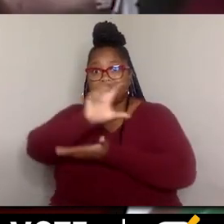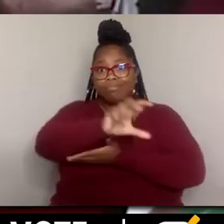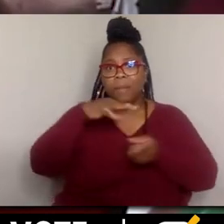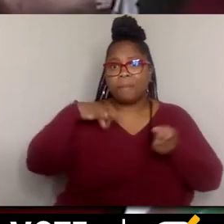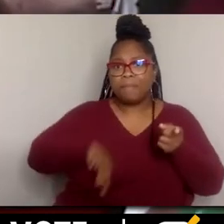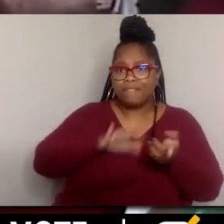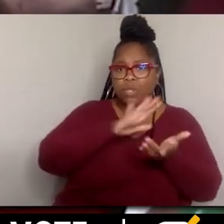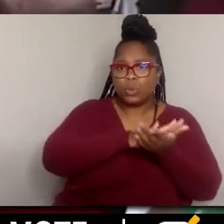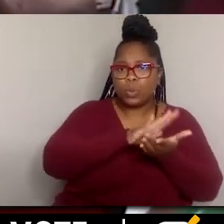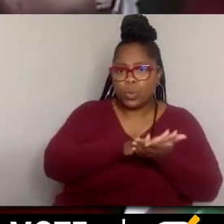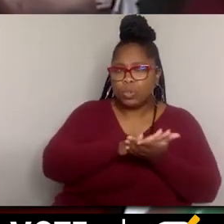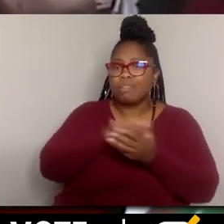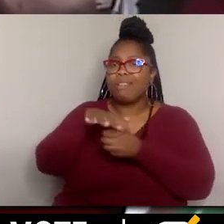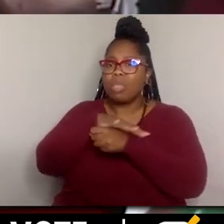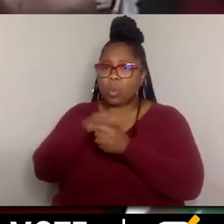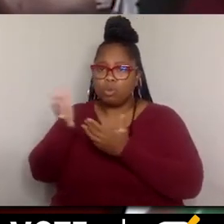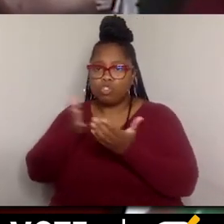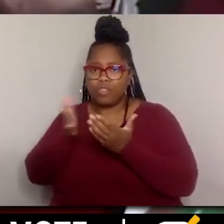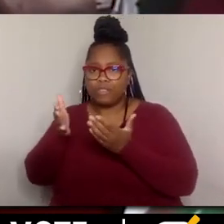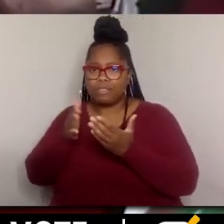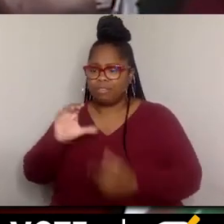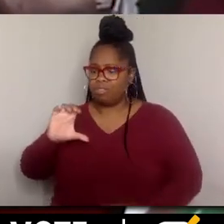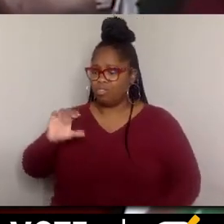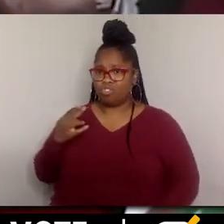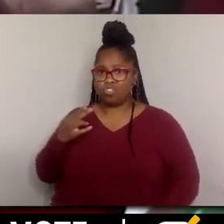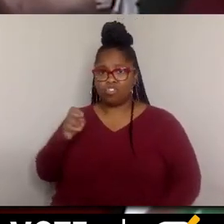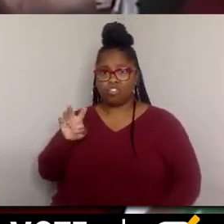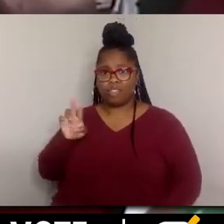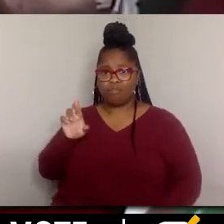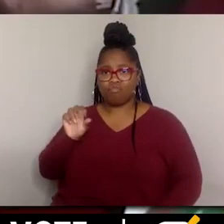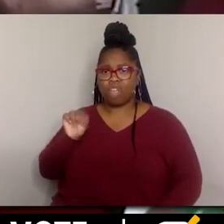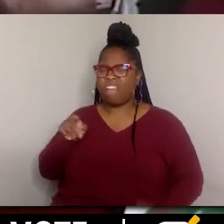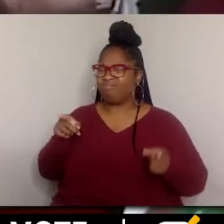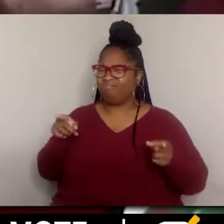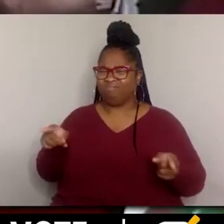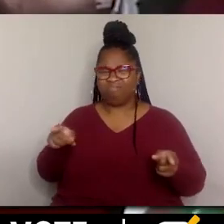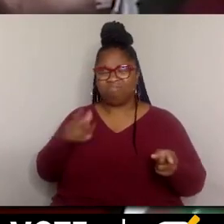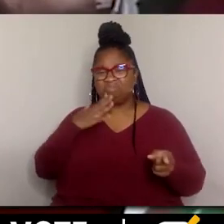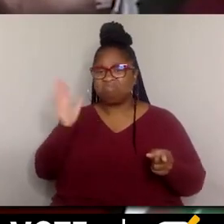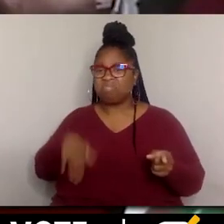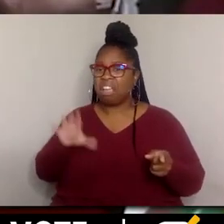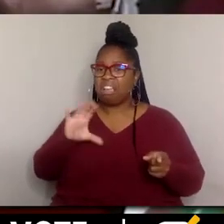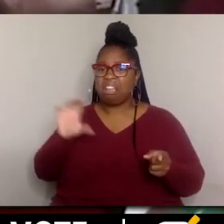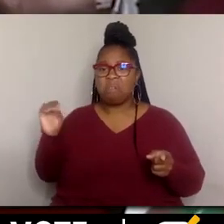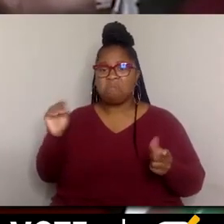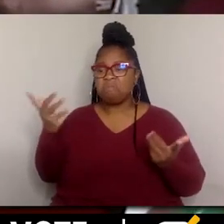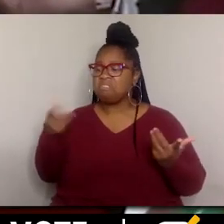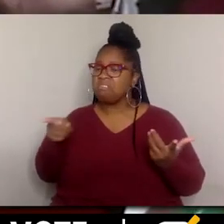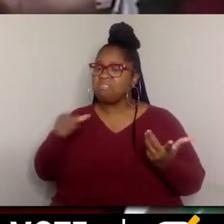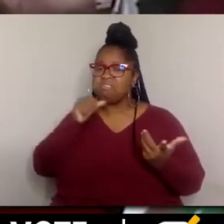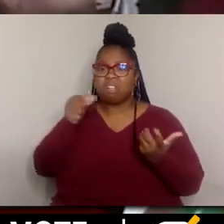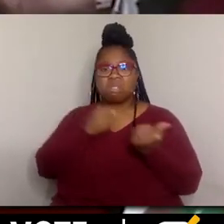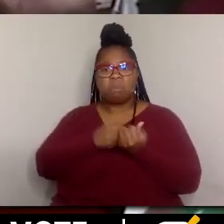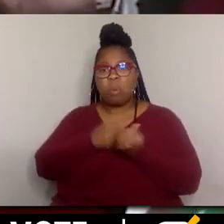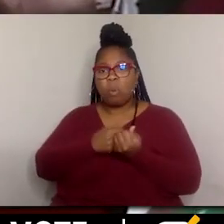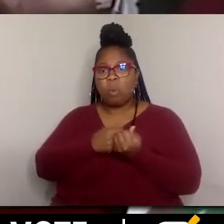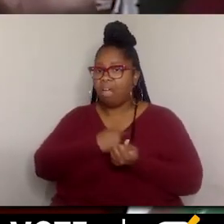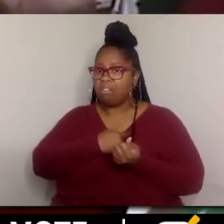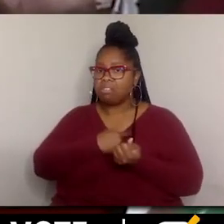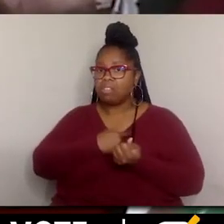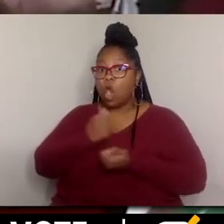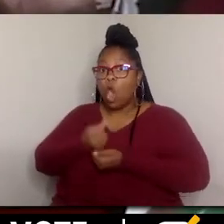services. Chevron is a bad actor all around. Besides their contribution to